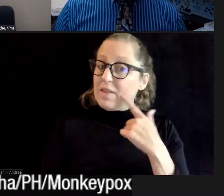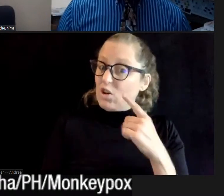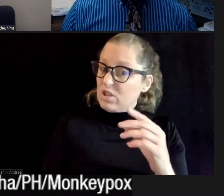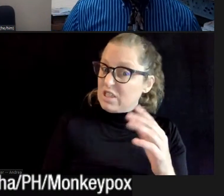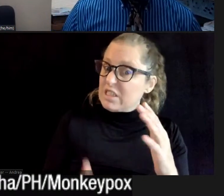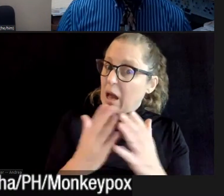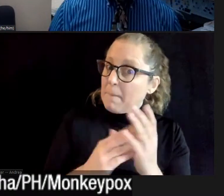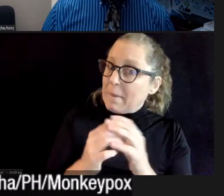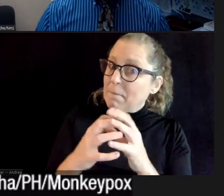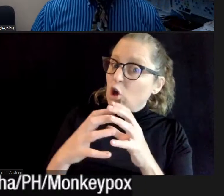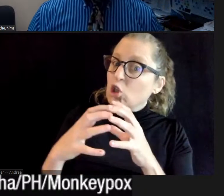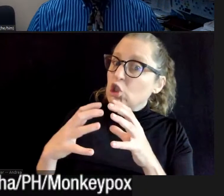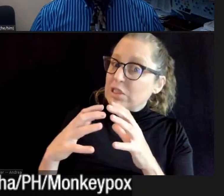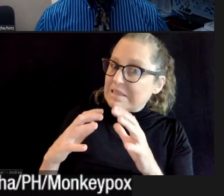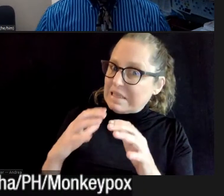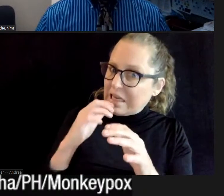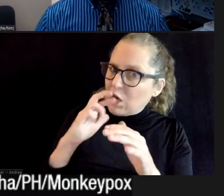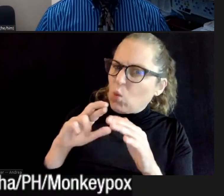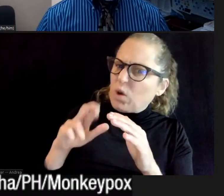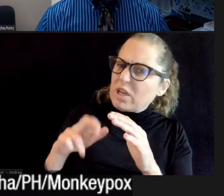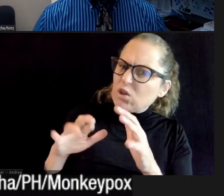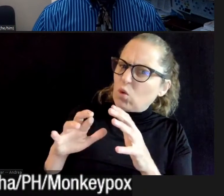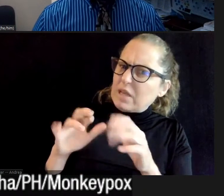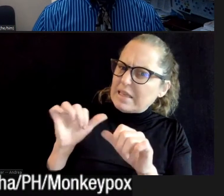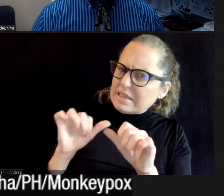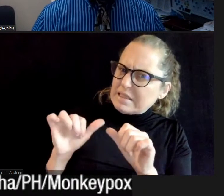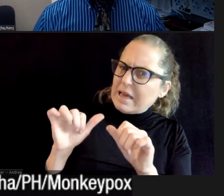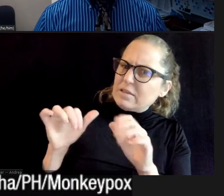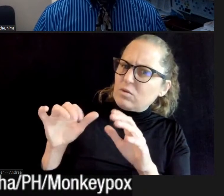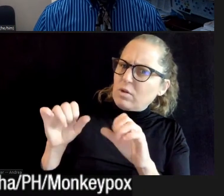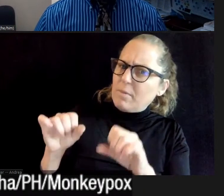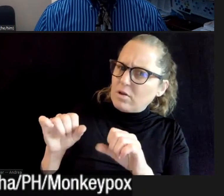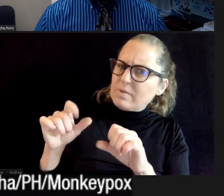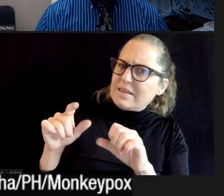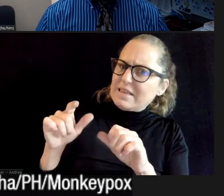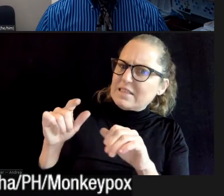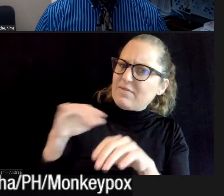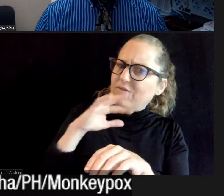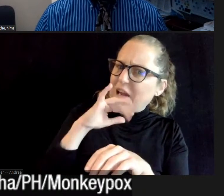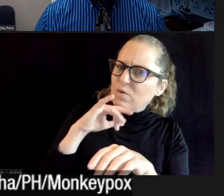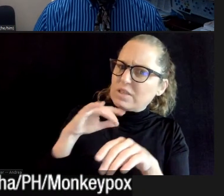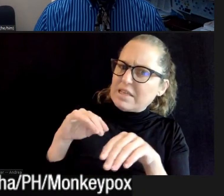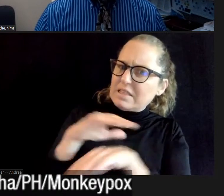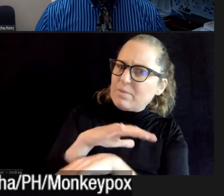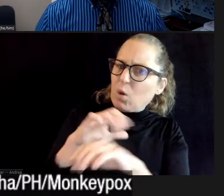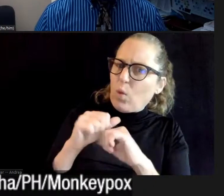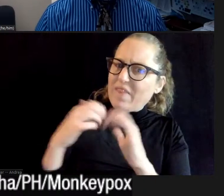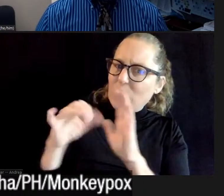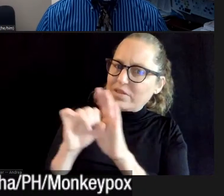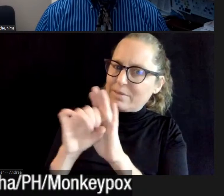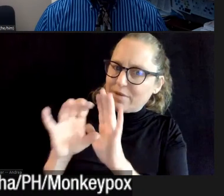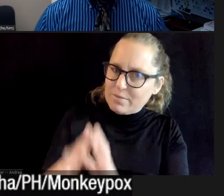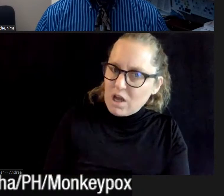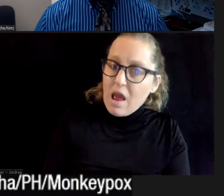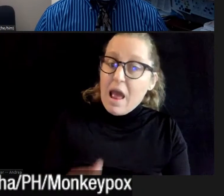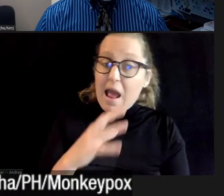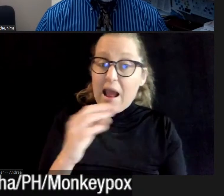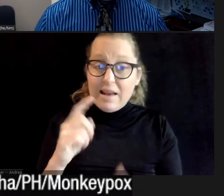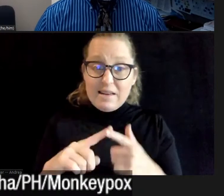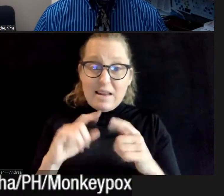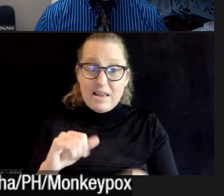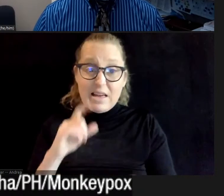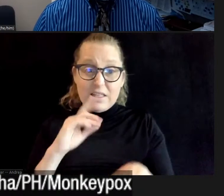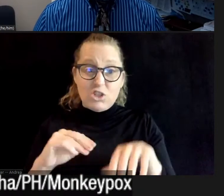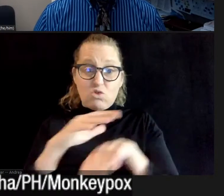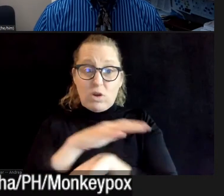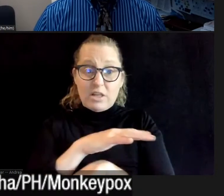resolved science around the possibility that this virus is transmitting asymptomatically, and that it may also be